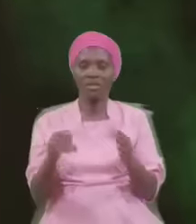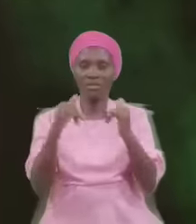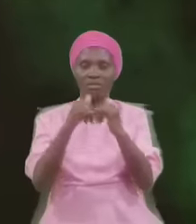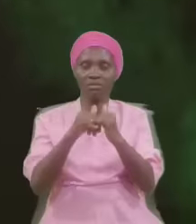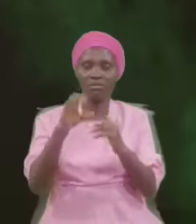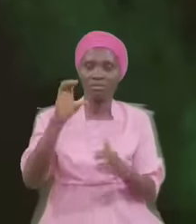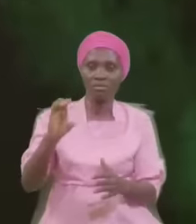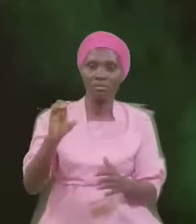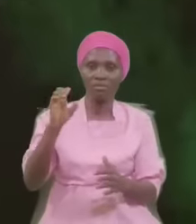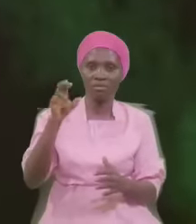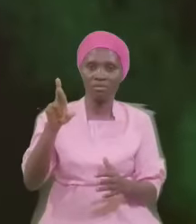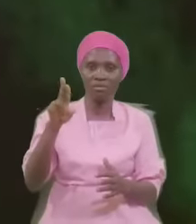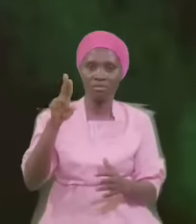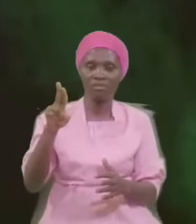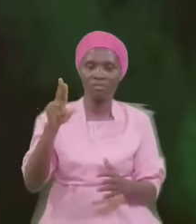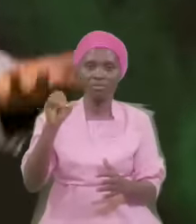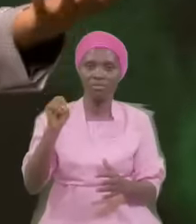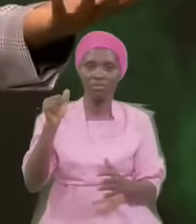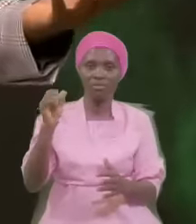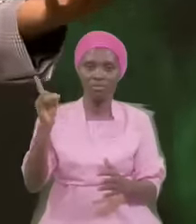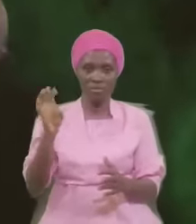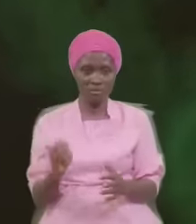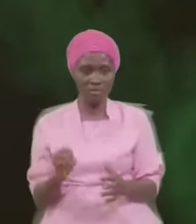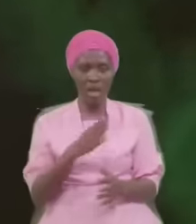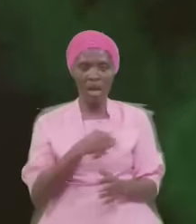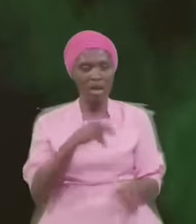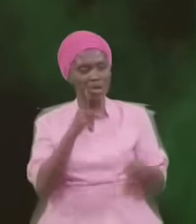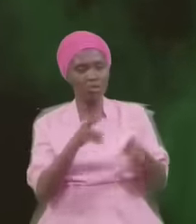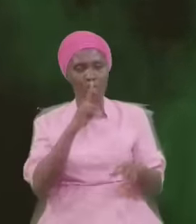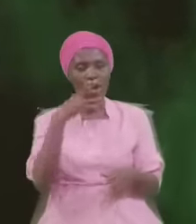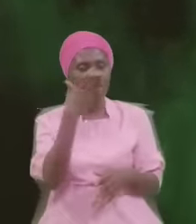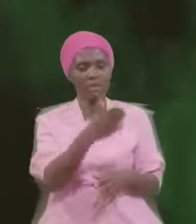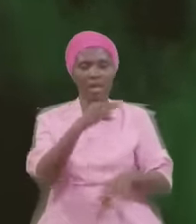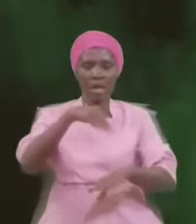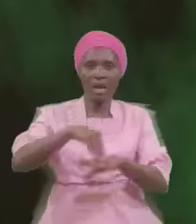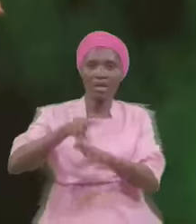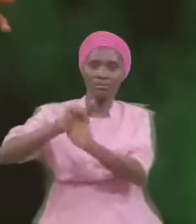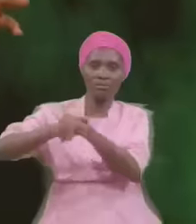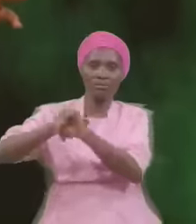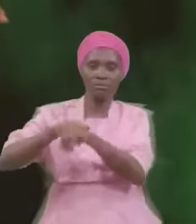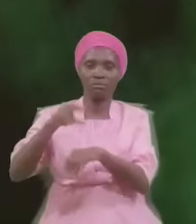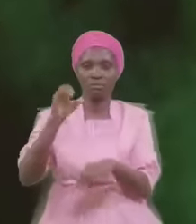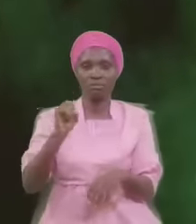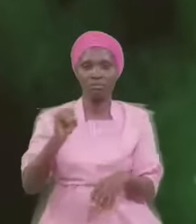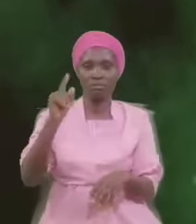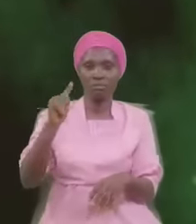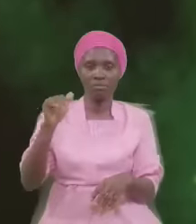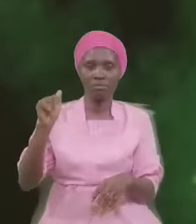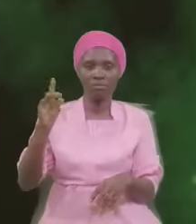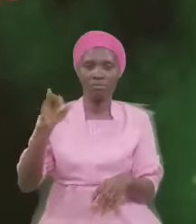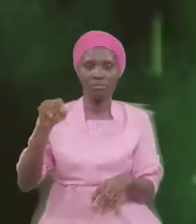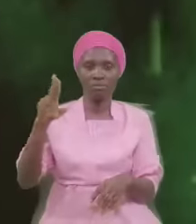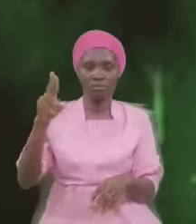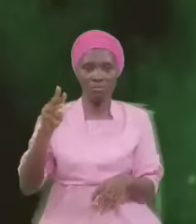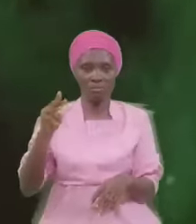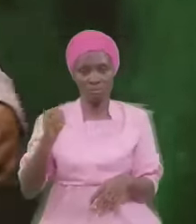were there at the stadium. Oh, like this. This one is a mini stadium. You see that ground floor and that. This